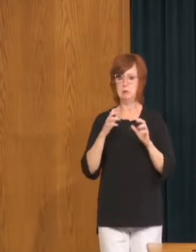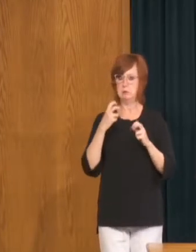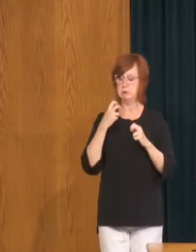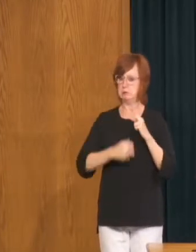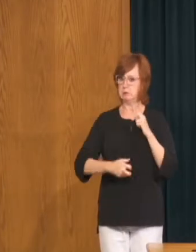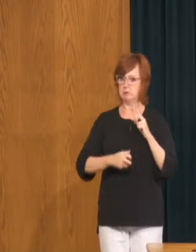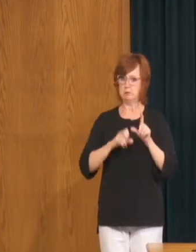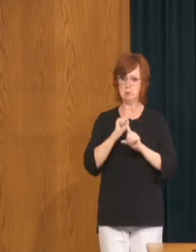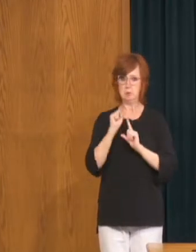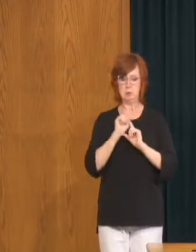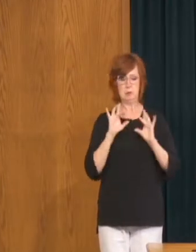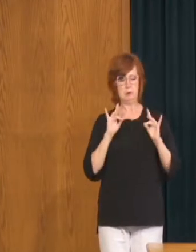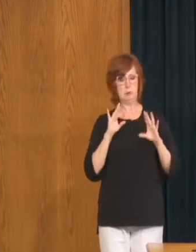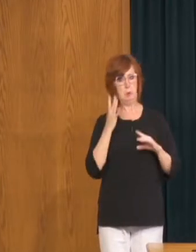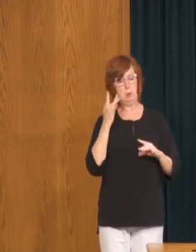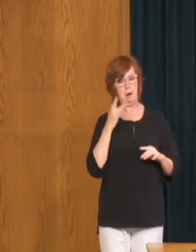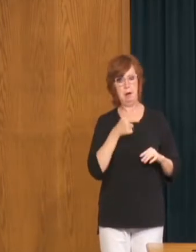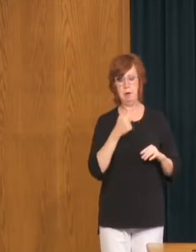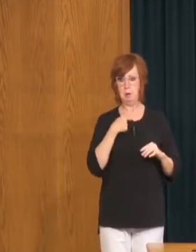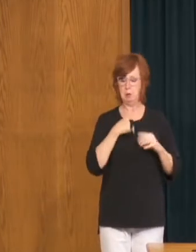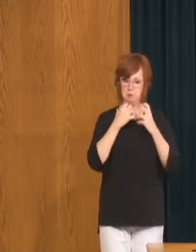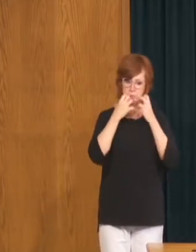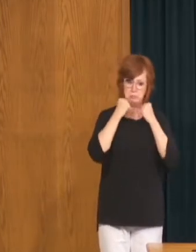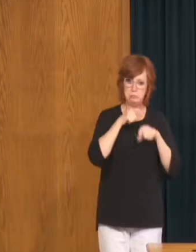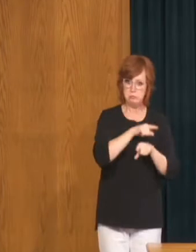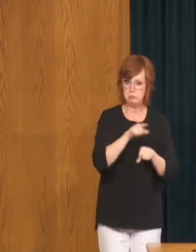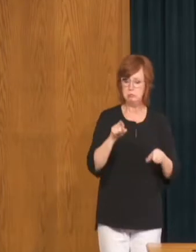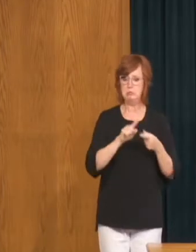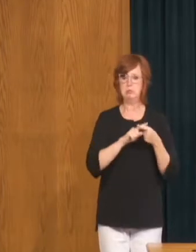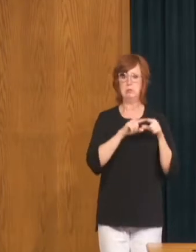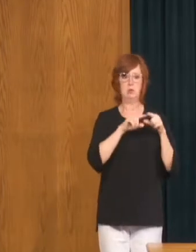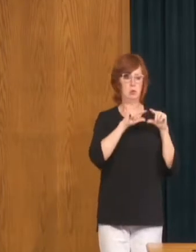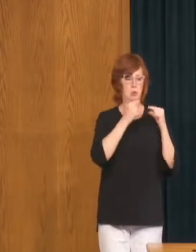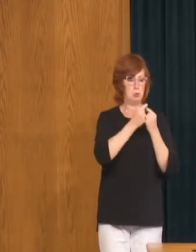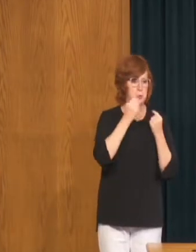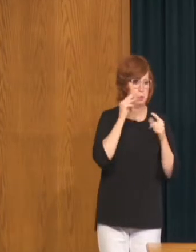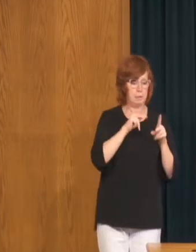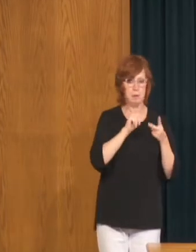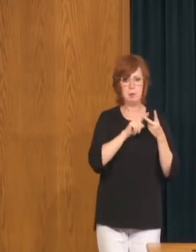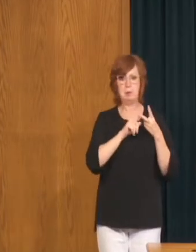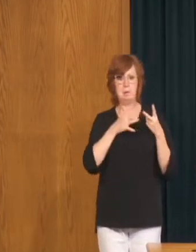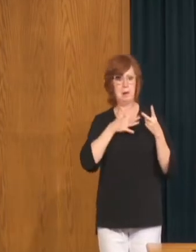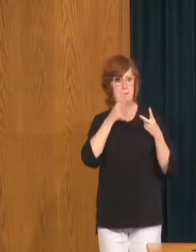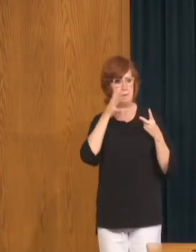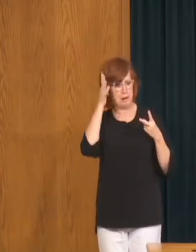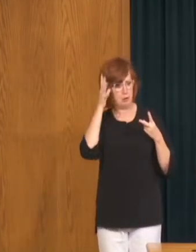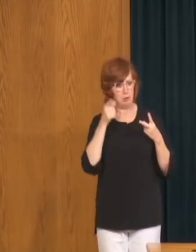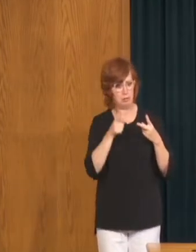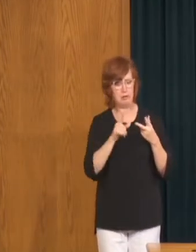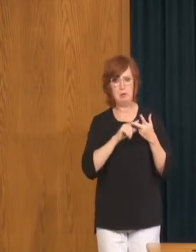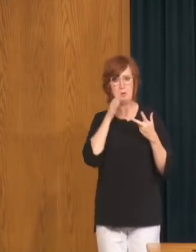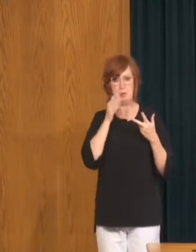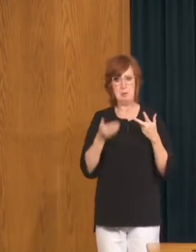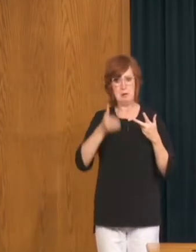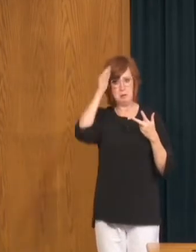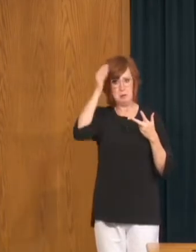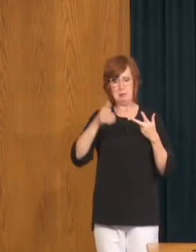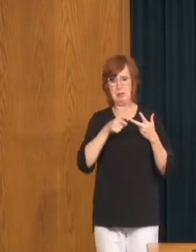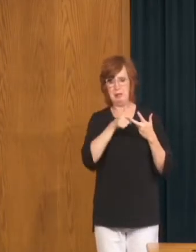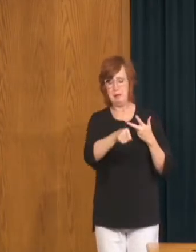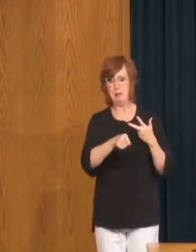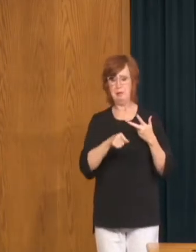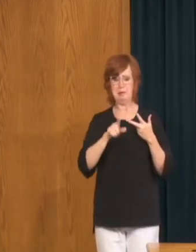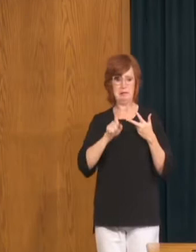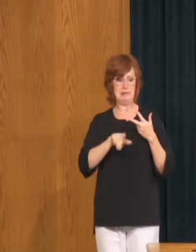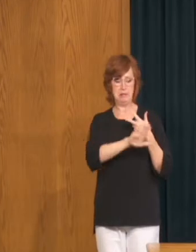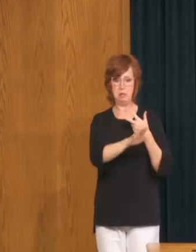in hospital and our parents and our grandparents in long-term care homes to have the support of their family. And on the other hand,